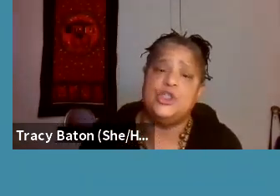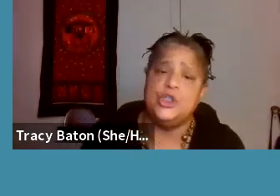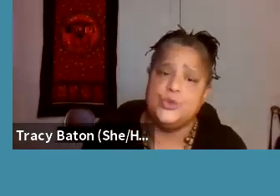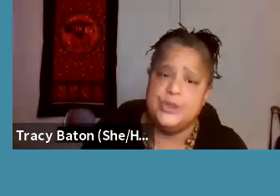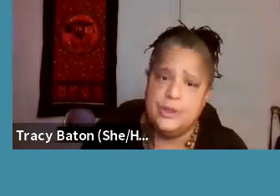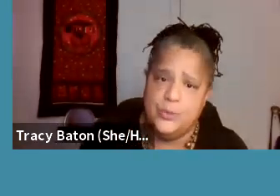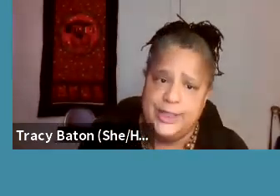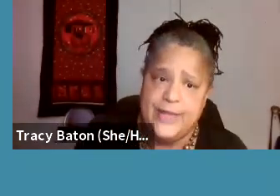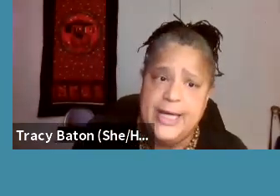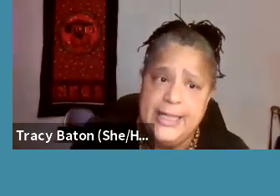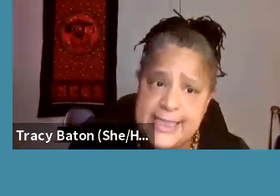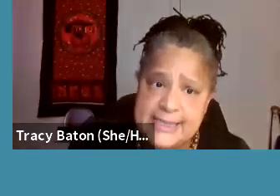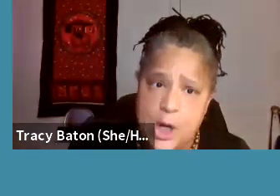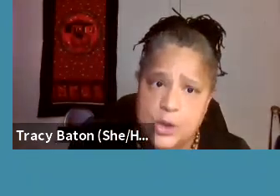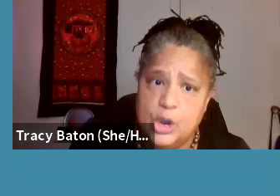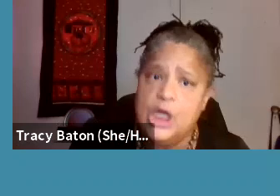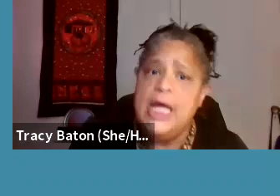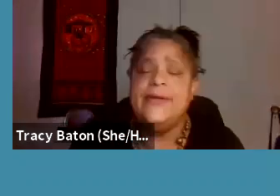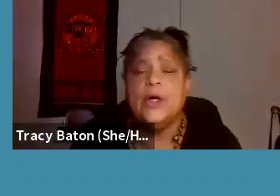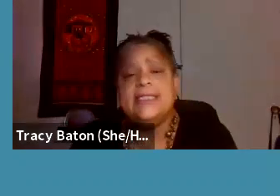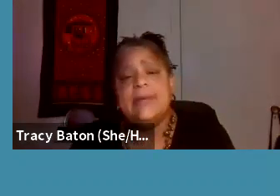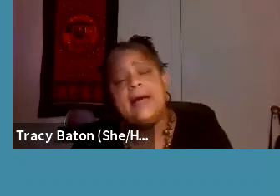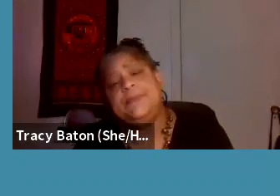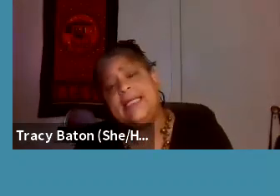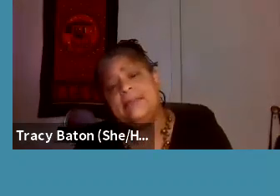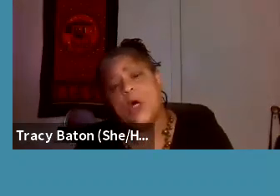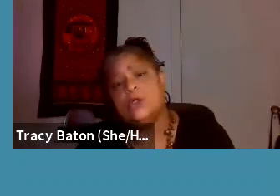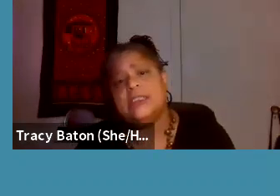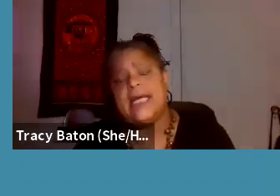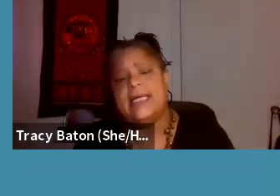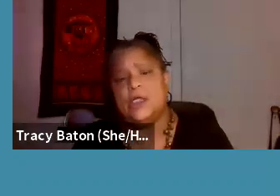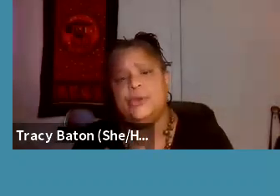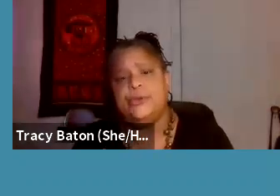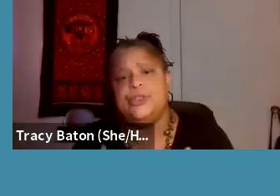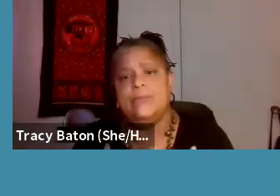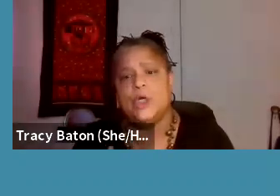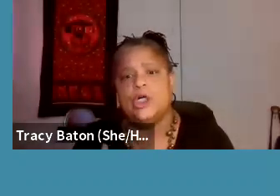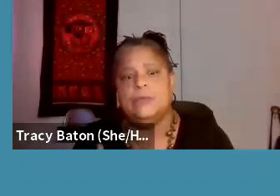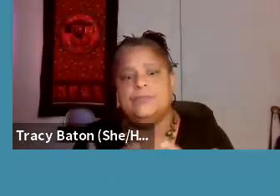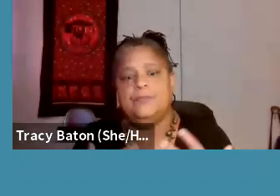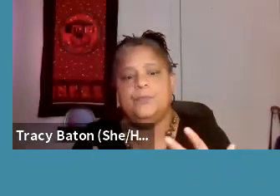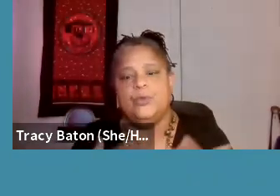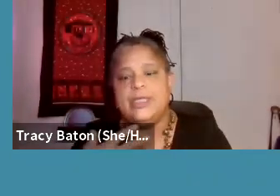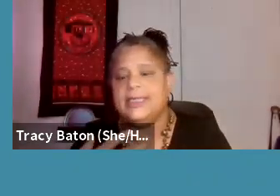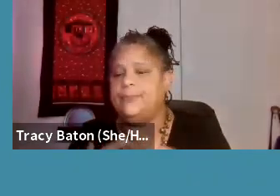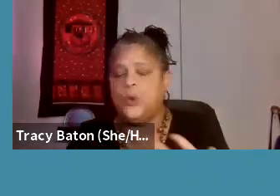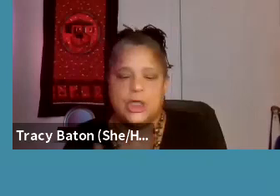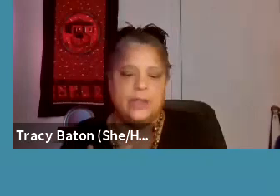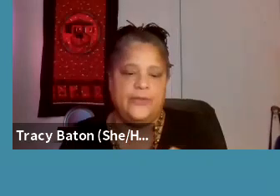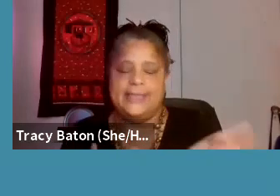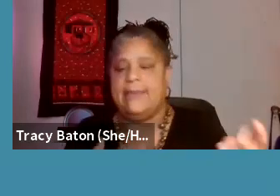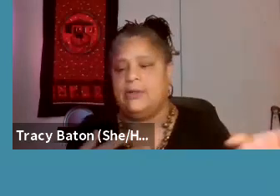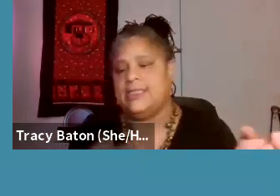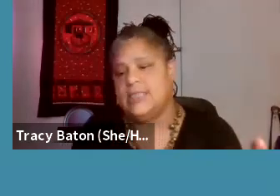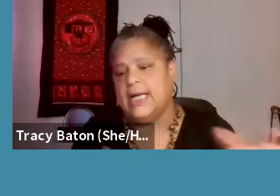conversations with children with this model. There are some updated models that include some more really